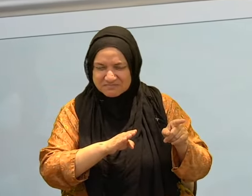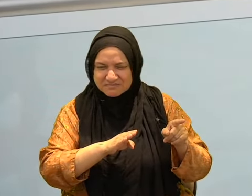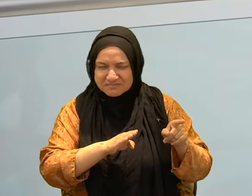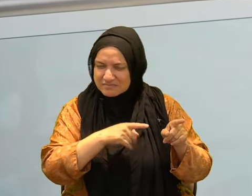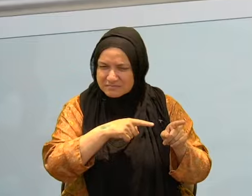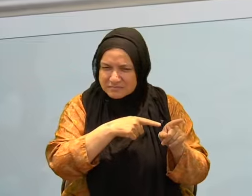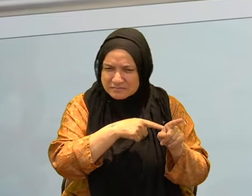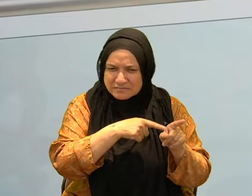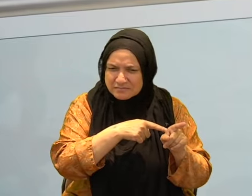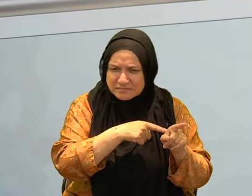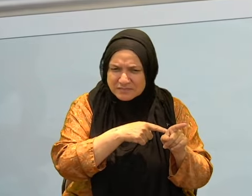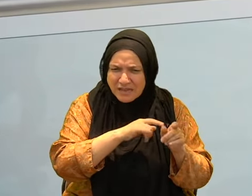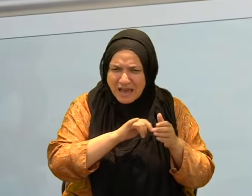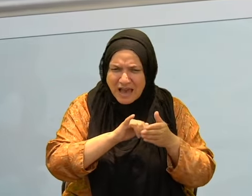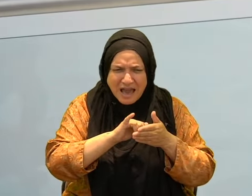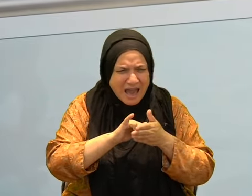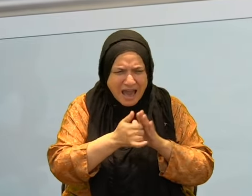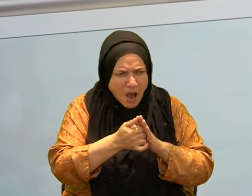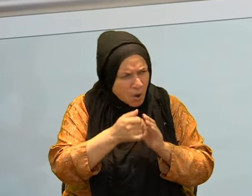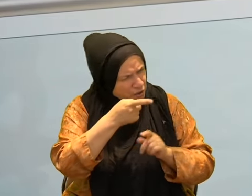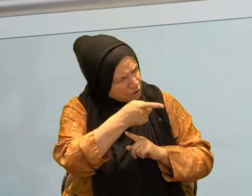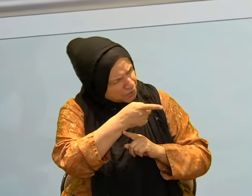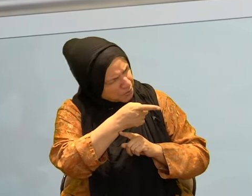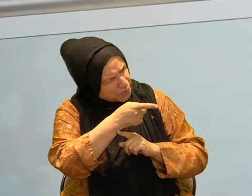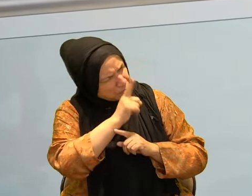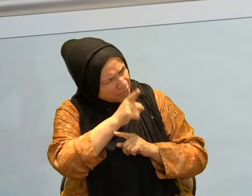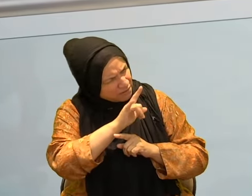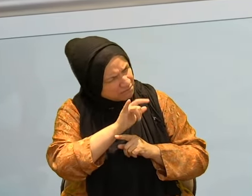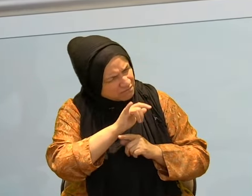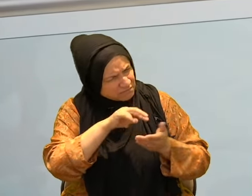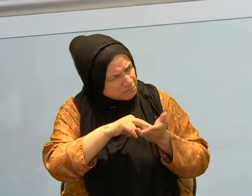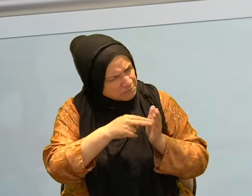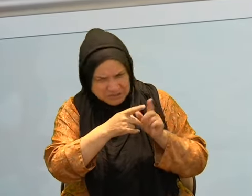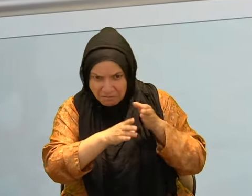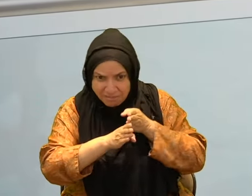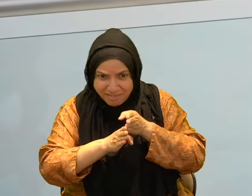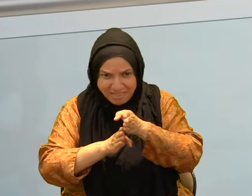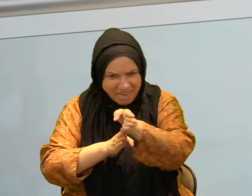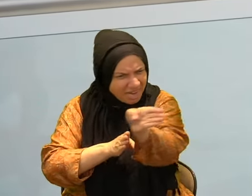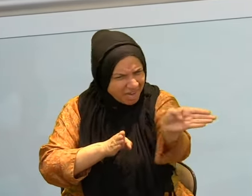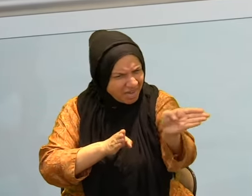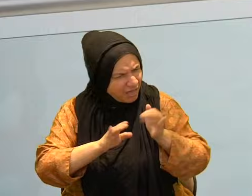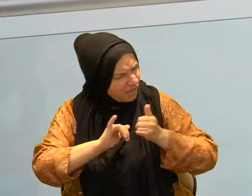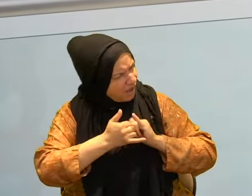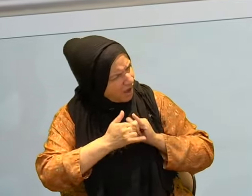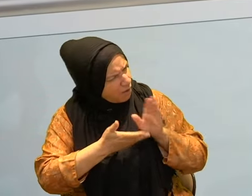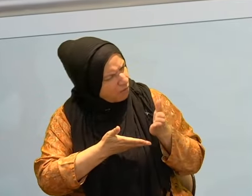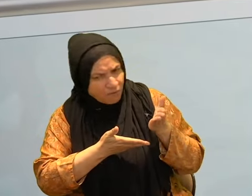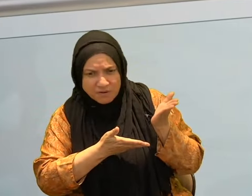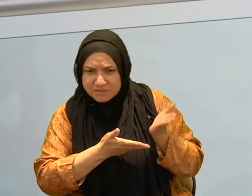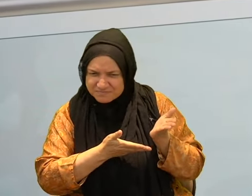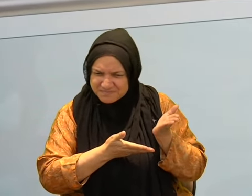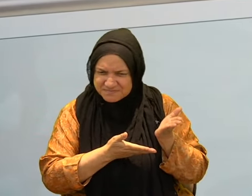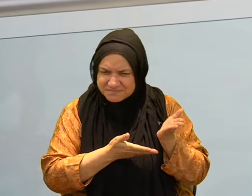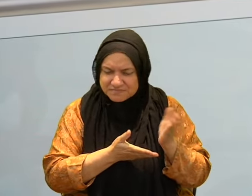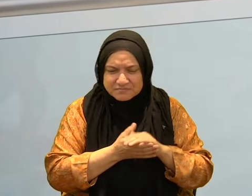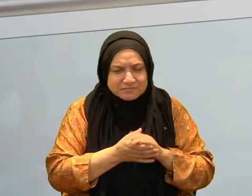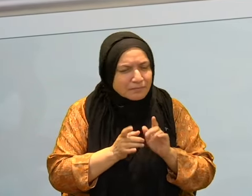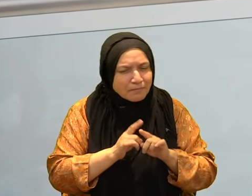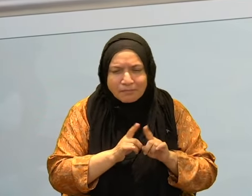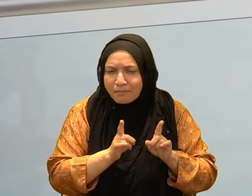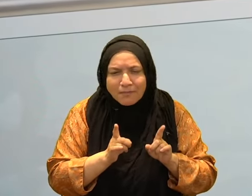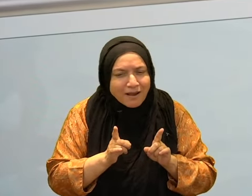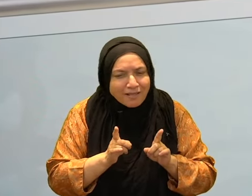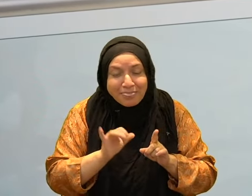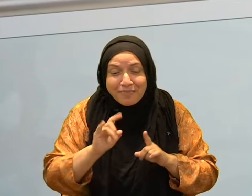route where they've gone so far to commit such a grievous sin? And so the first footstep of shaytan means going back